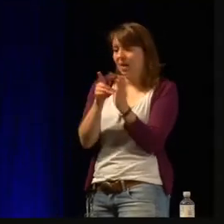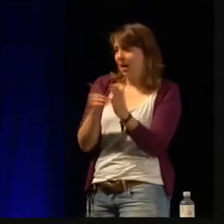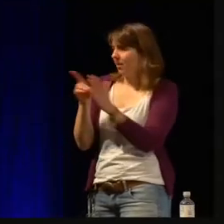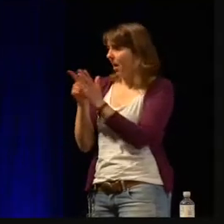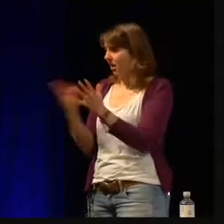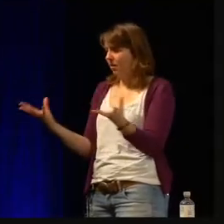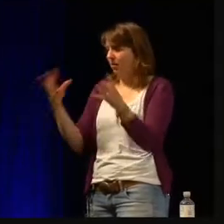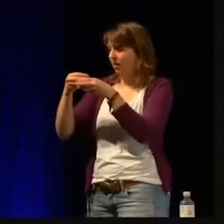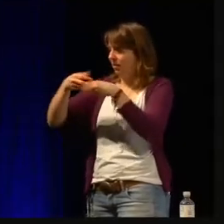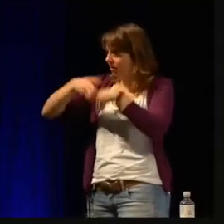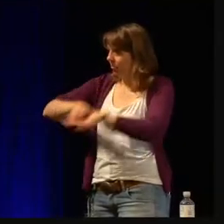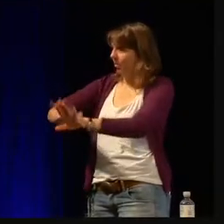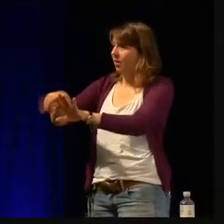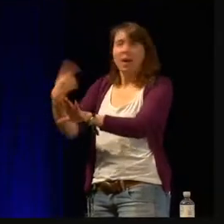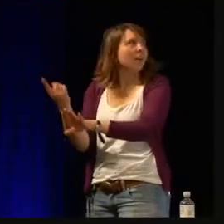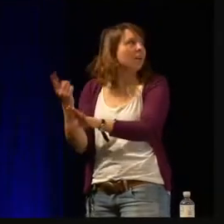the